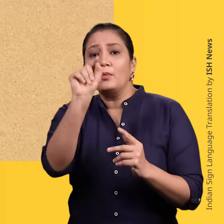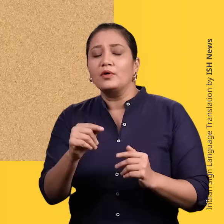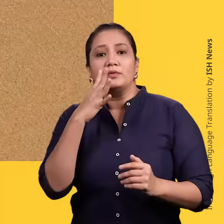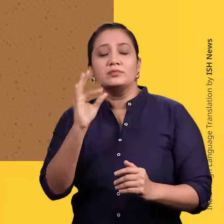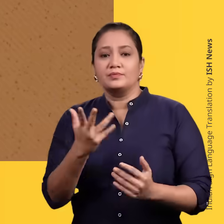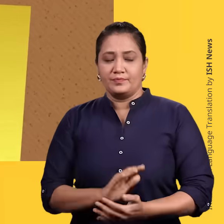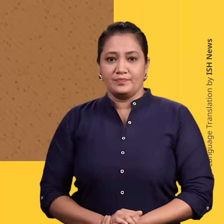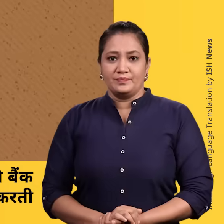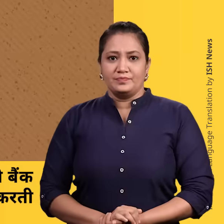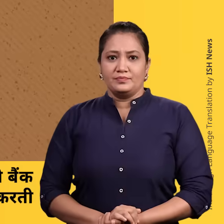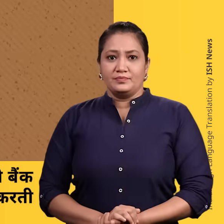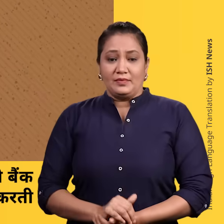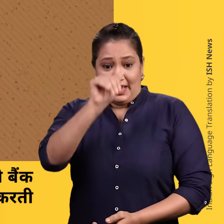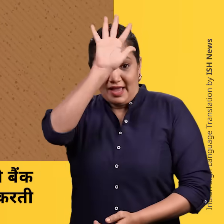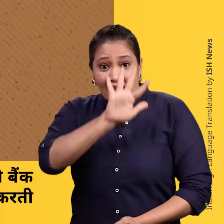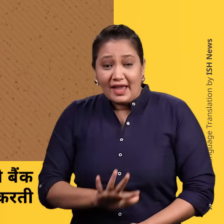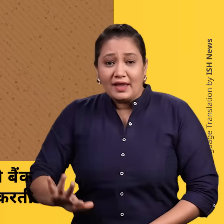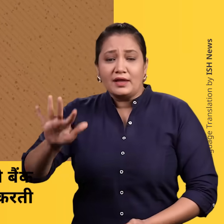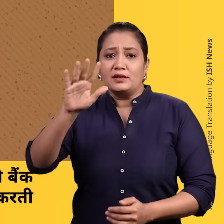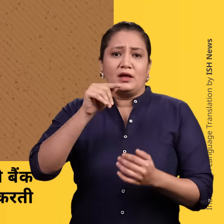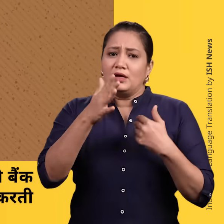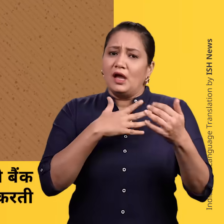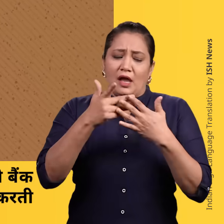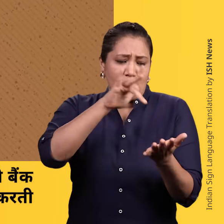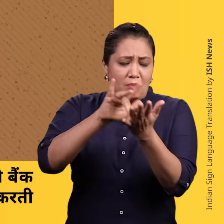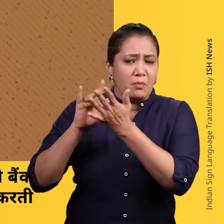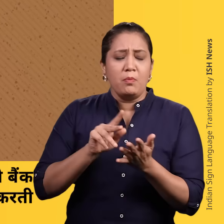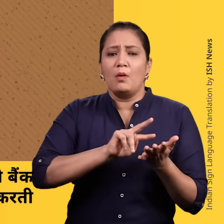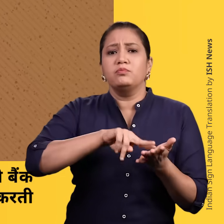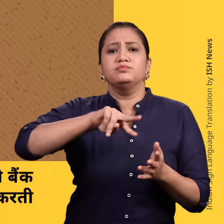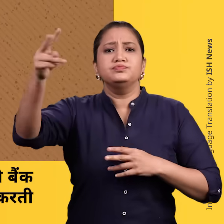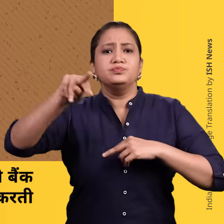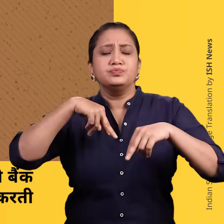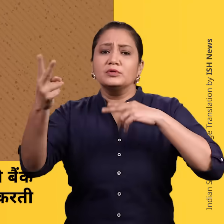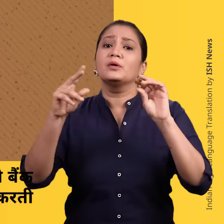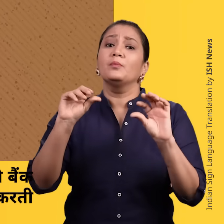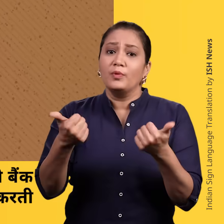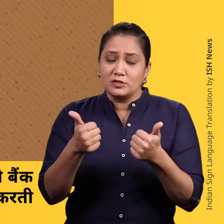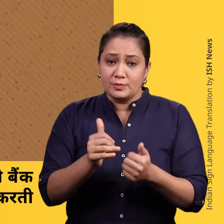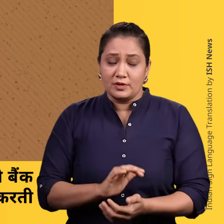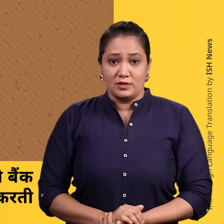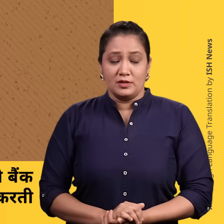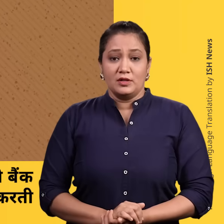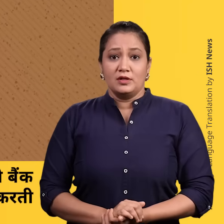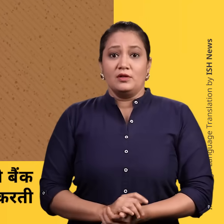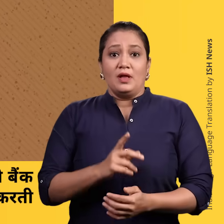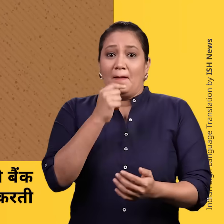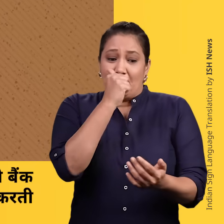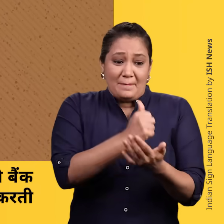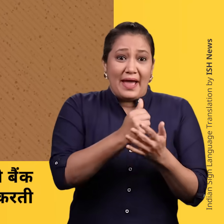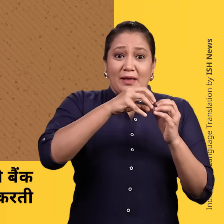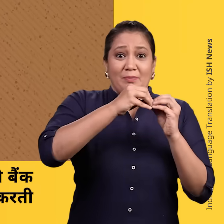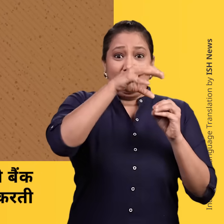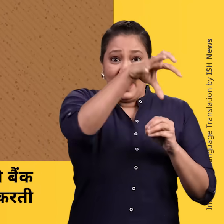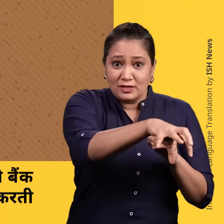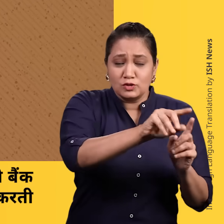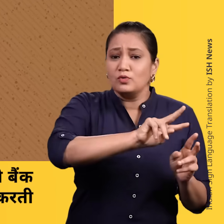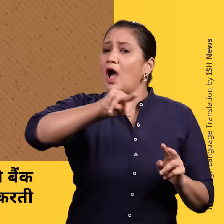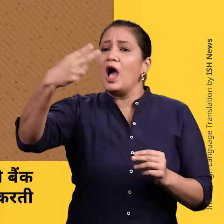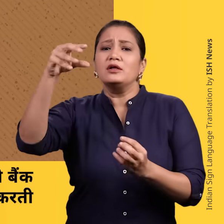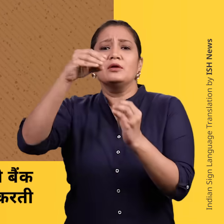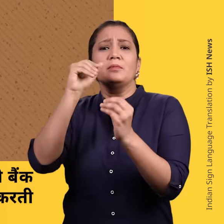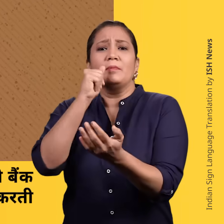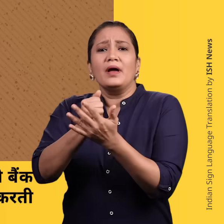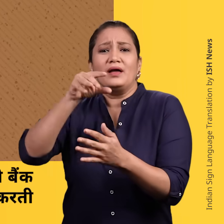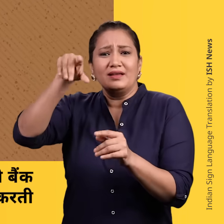are a nationwide funds transfer system supporting the transfer of funds from any bank